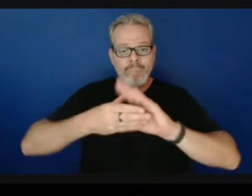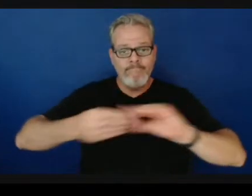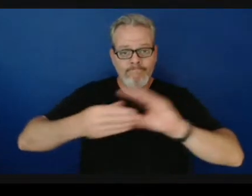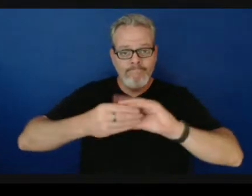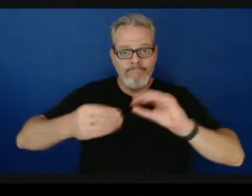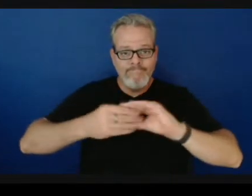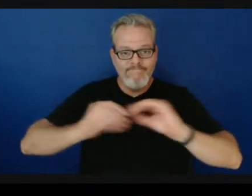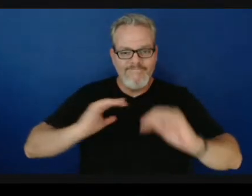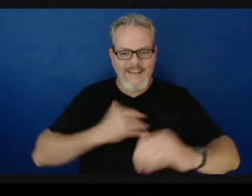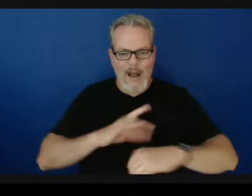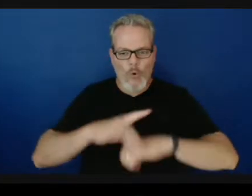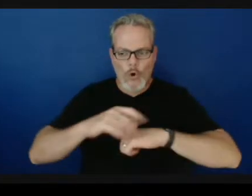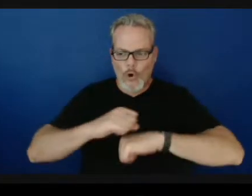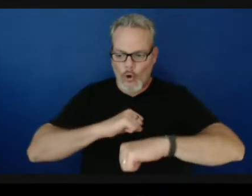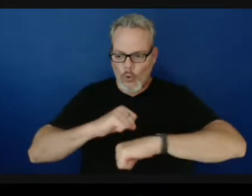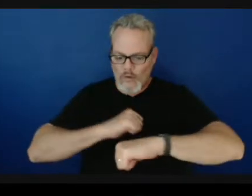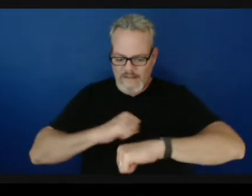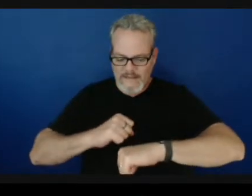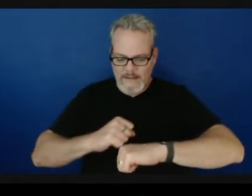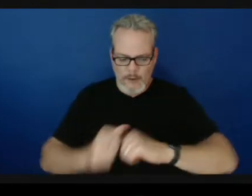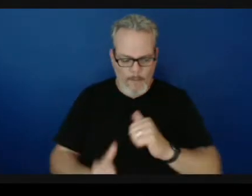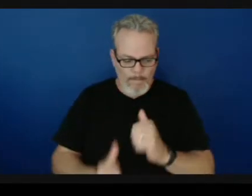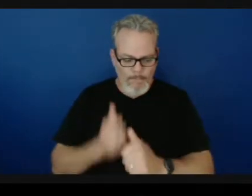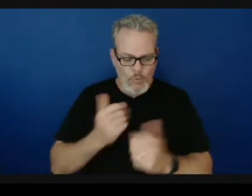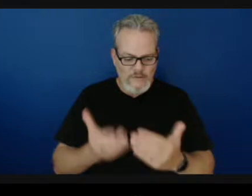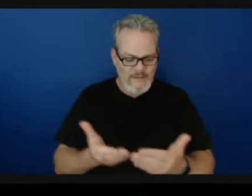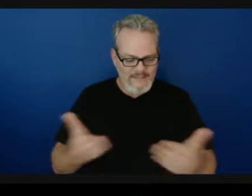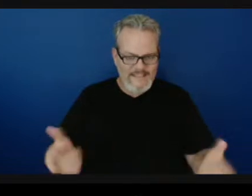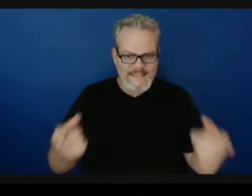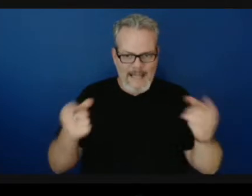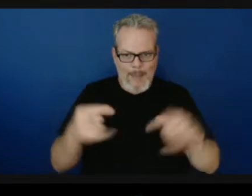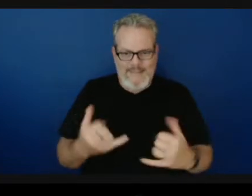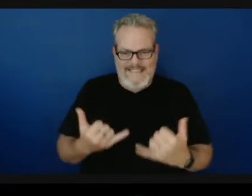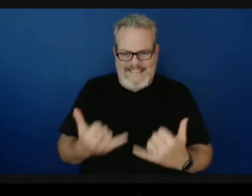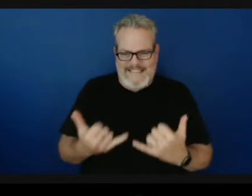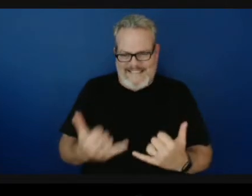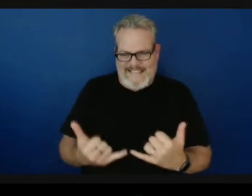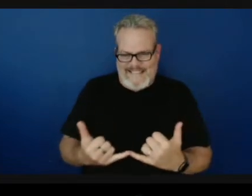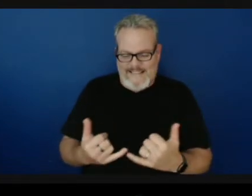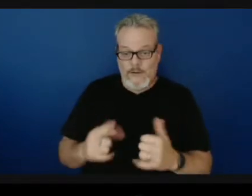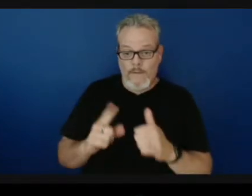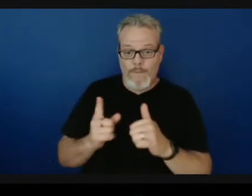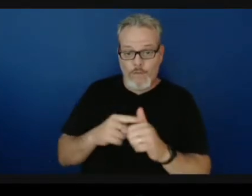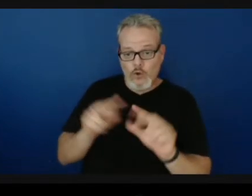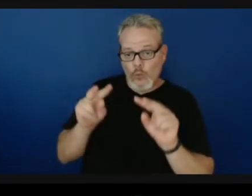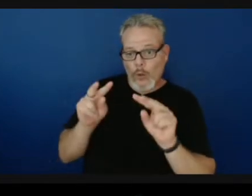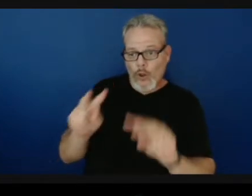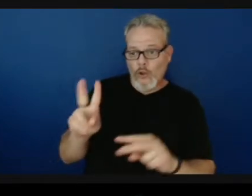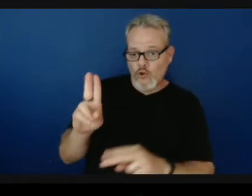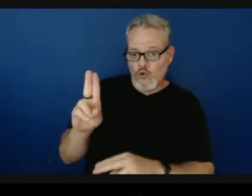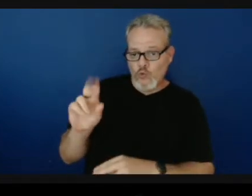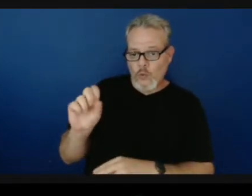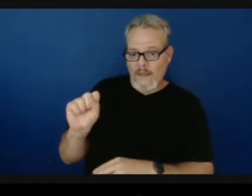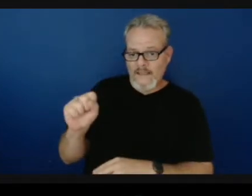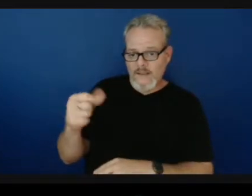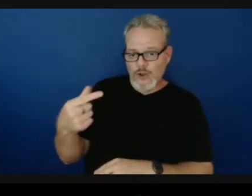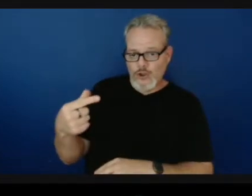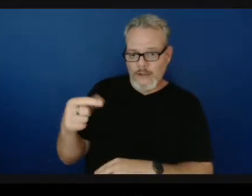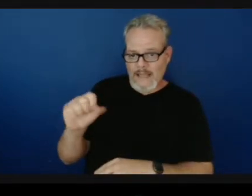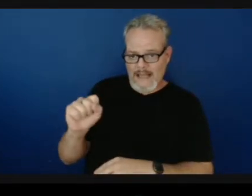action is happening these days. And we'll first turn to this USGS page that is plotting